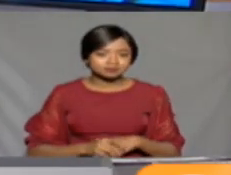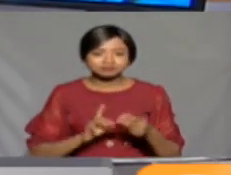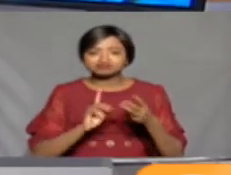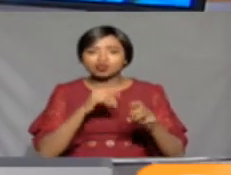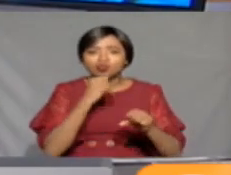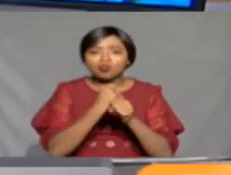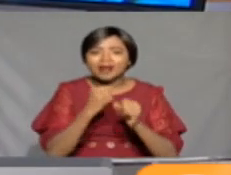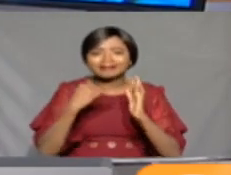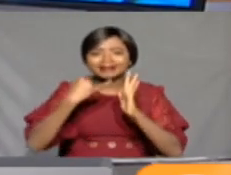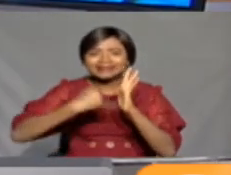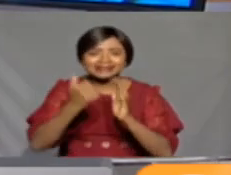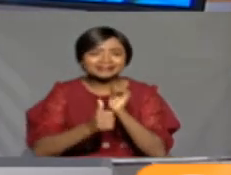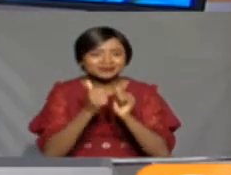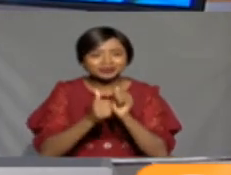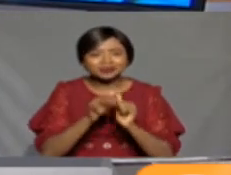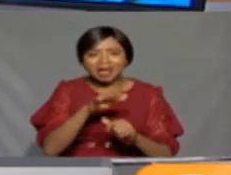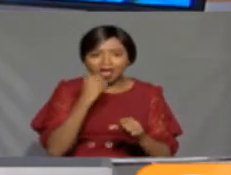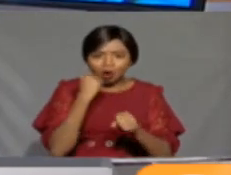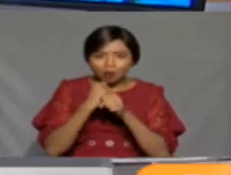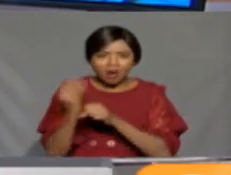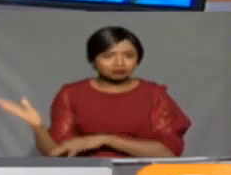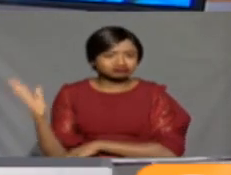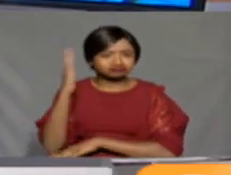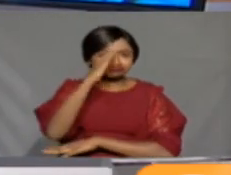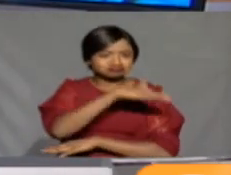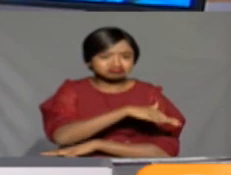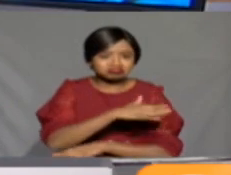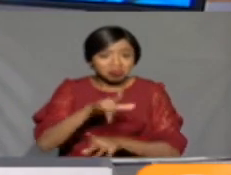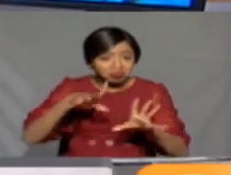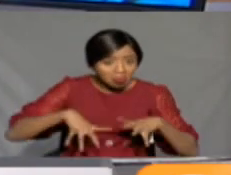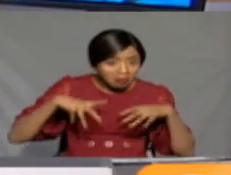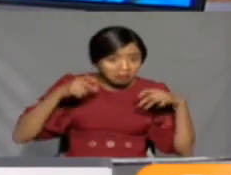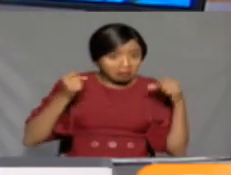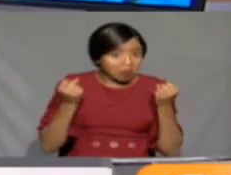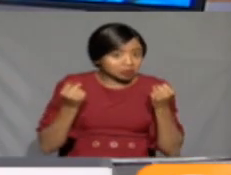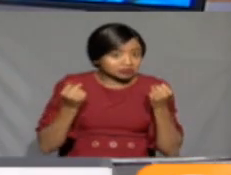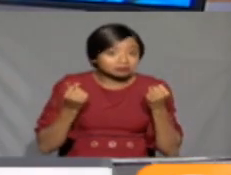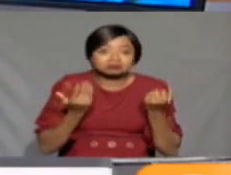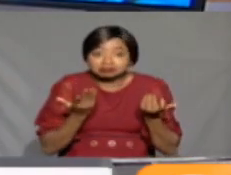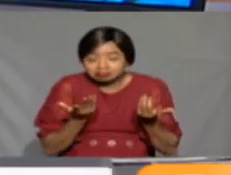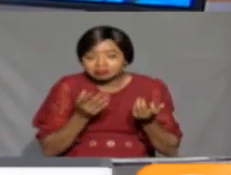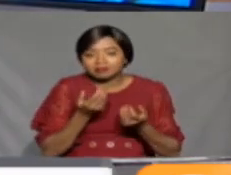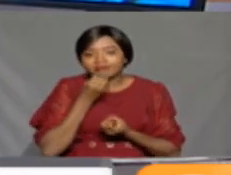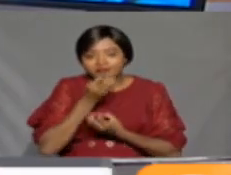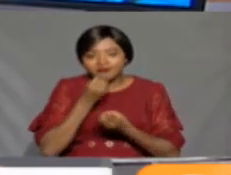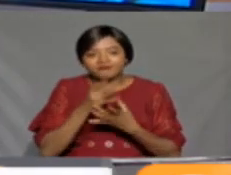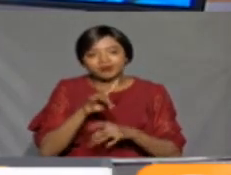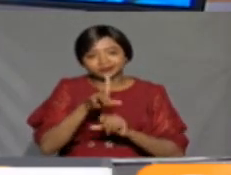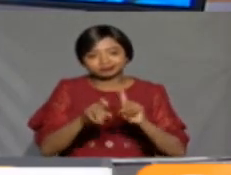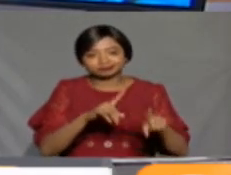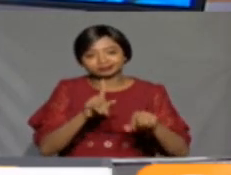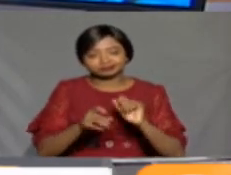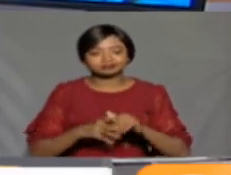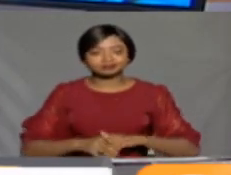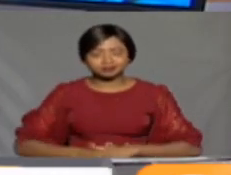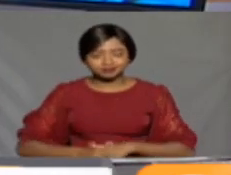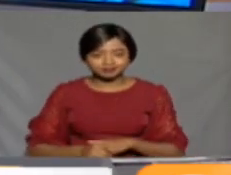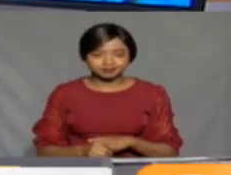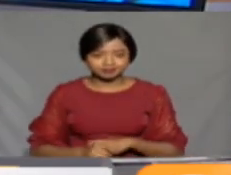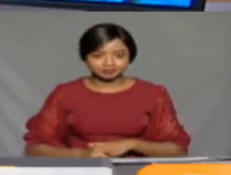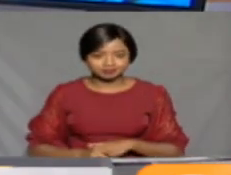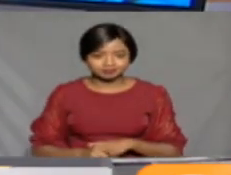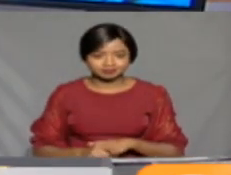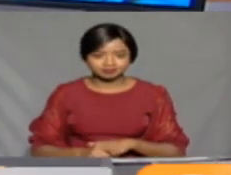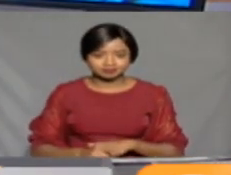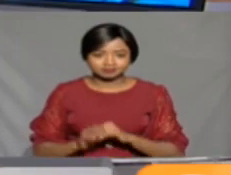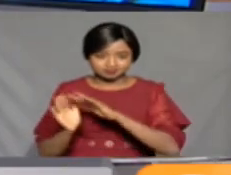industries do they work in? What are their work hours? Are they employers in that house as well? Expect that in the labor force section of the questionnaire. These are the